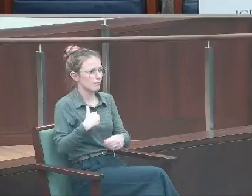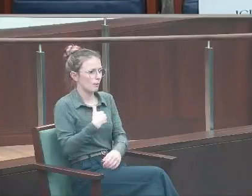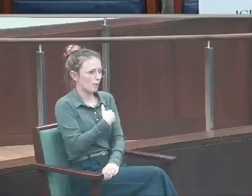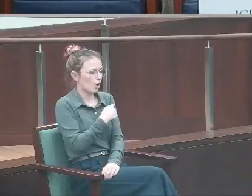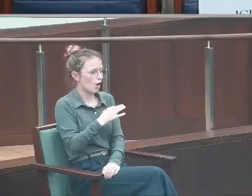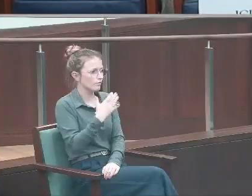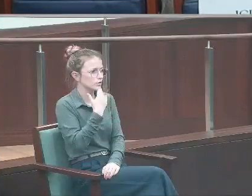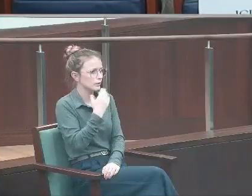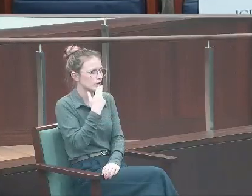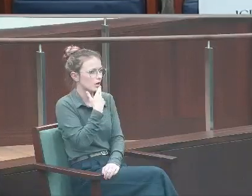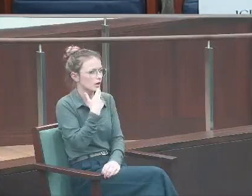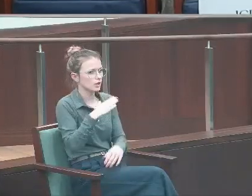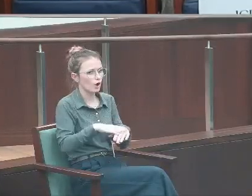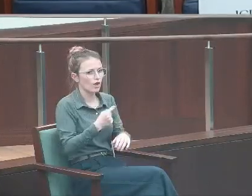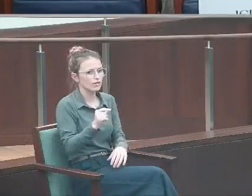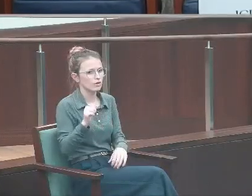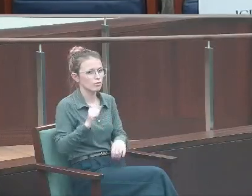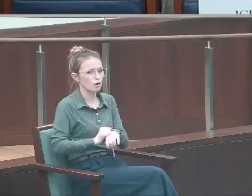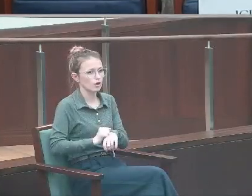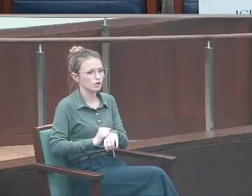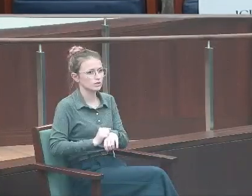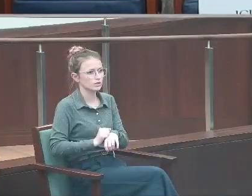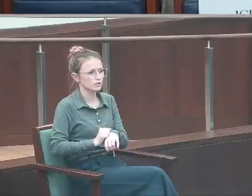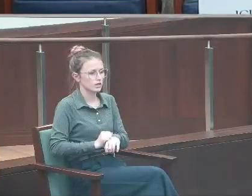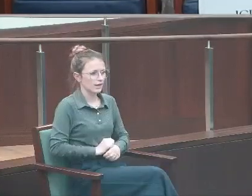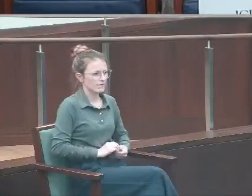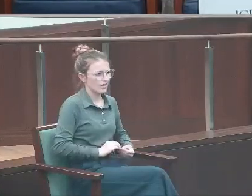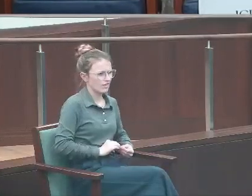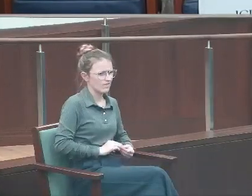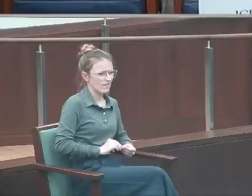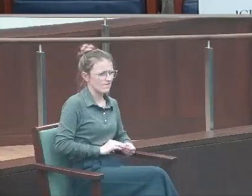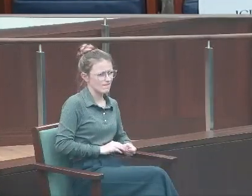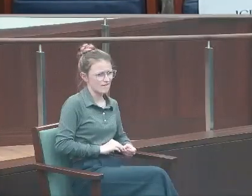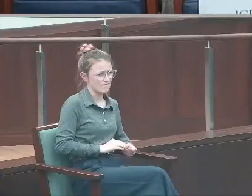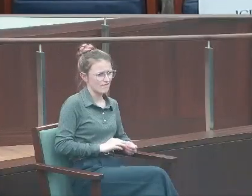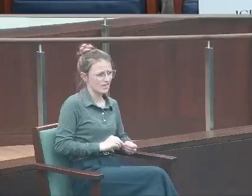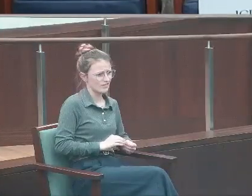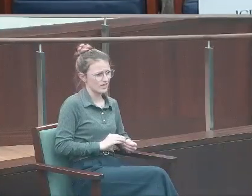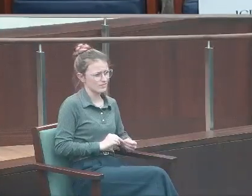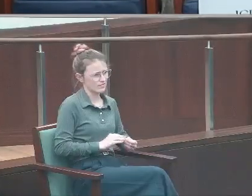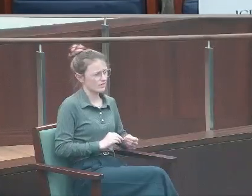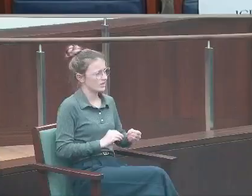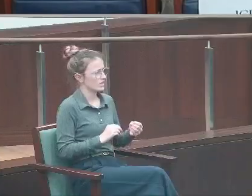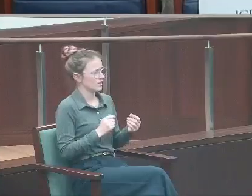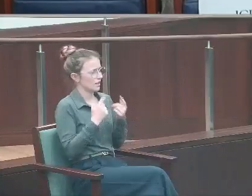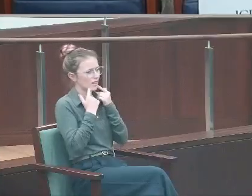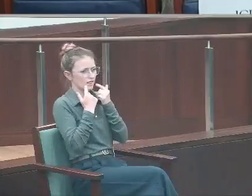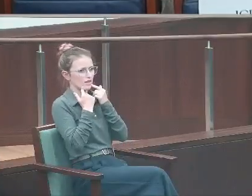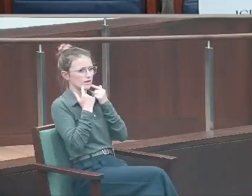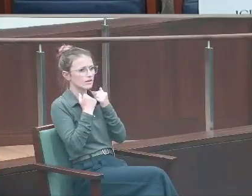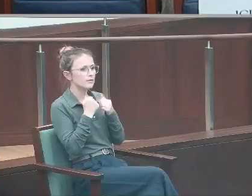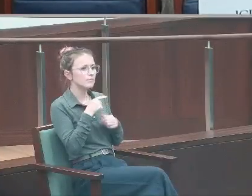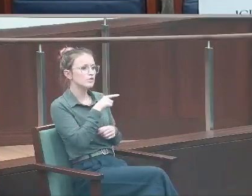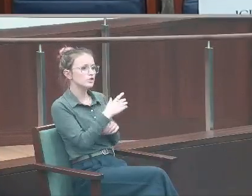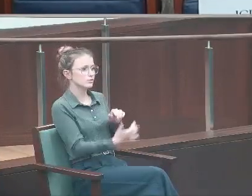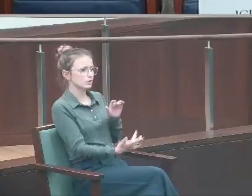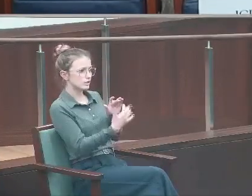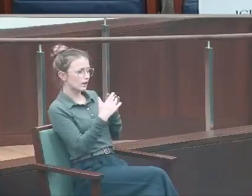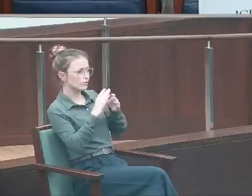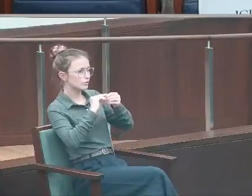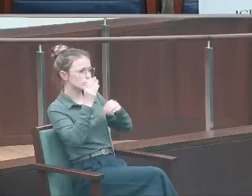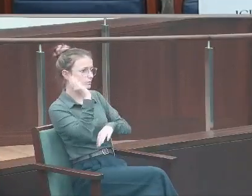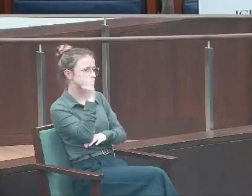I don't know if you're maybe my generation or whatever. Bernice Johnson Regan gave a speech in 1983 called